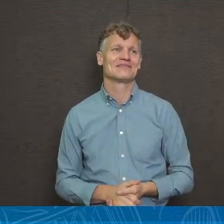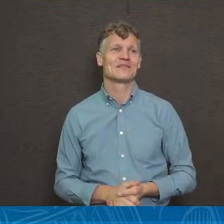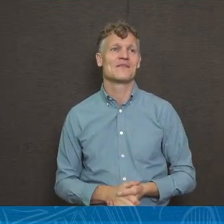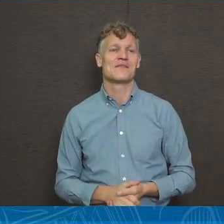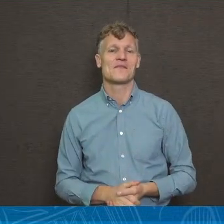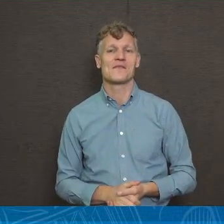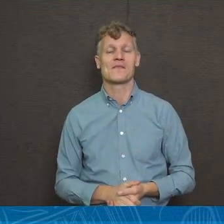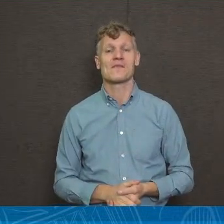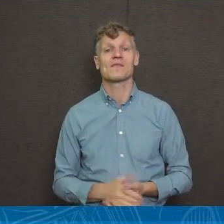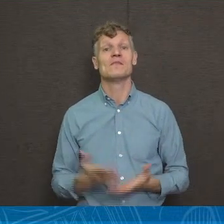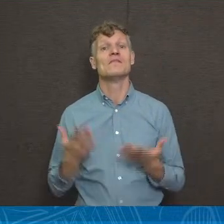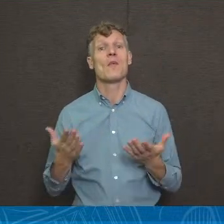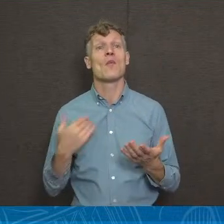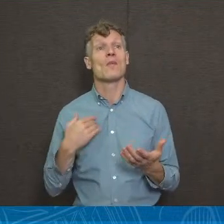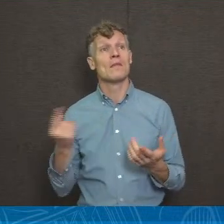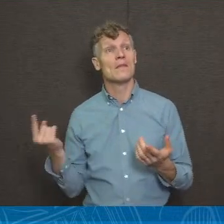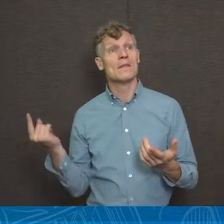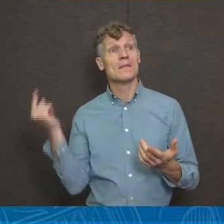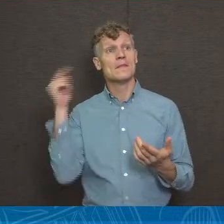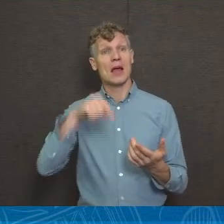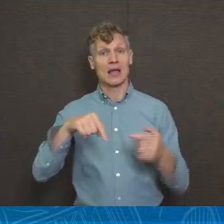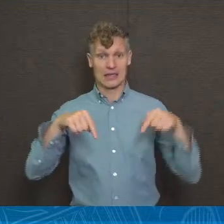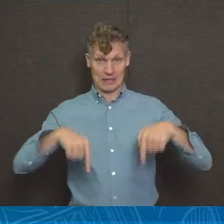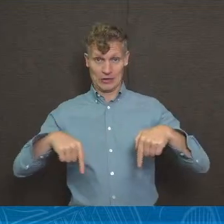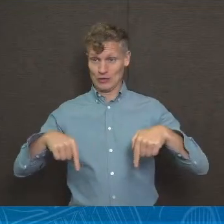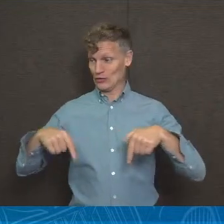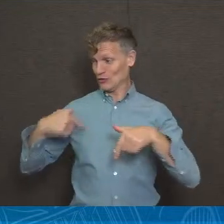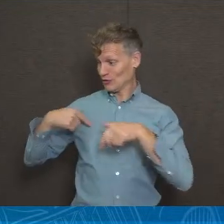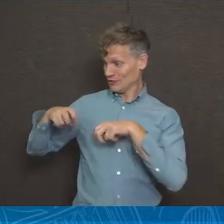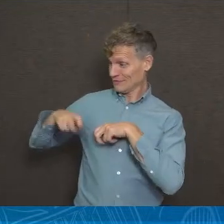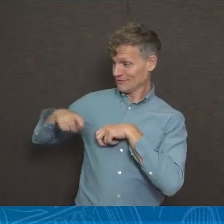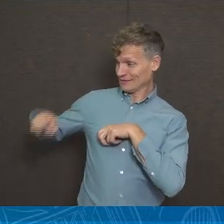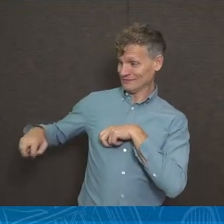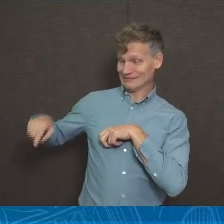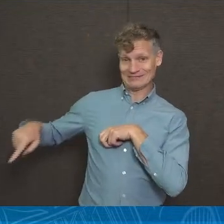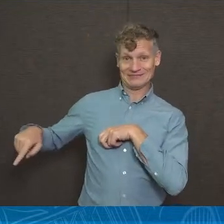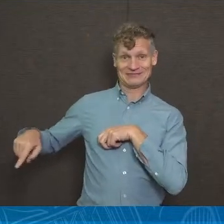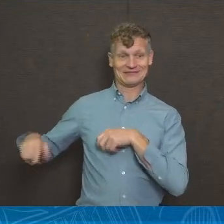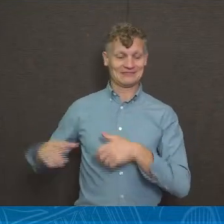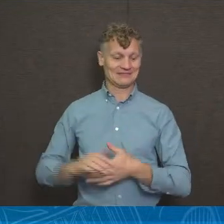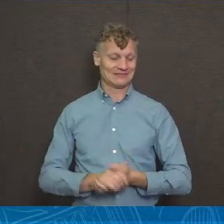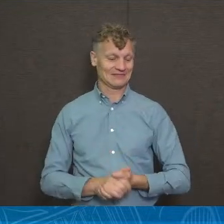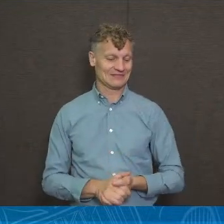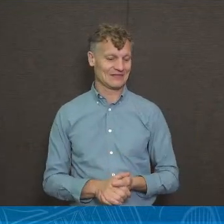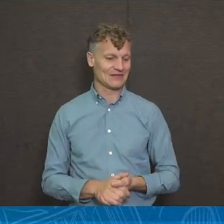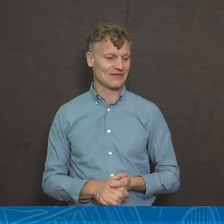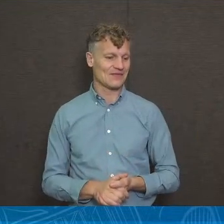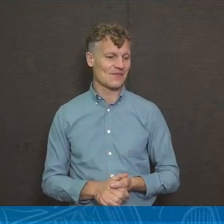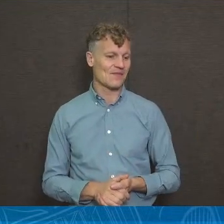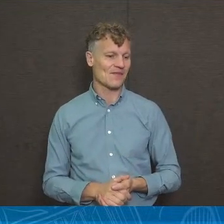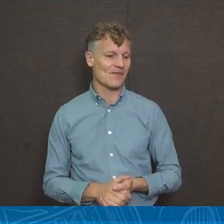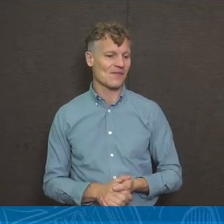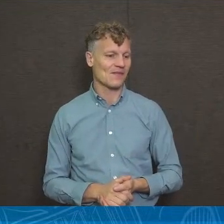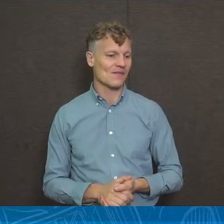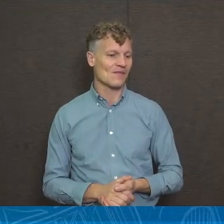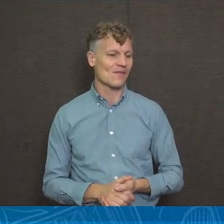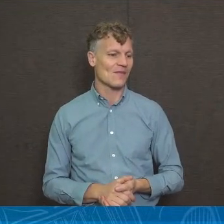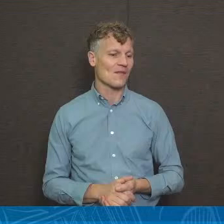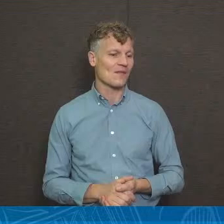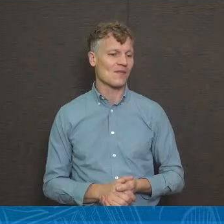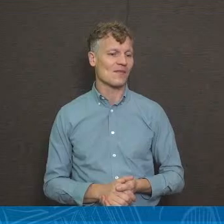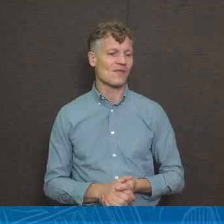room. Rowena, are you ready? Okay. Share responsibility. Go forward. Okay. Thank you, and thanks for